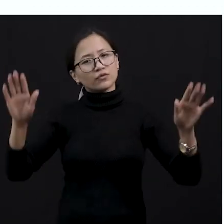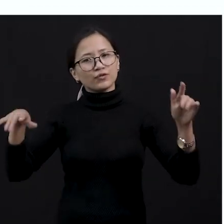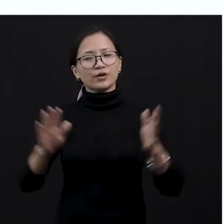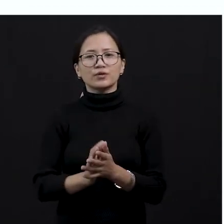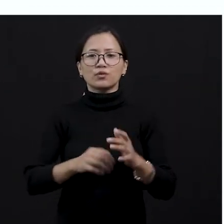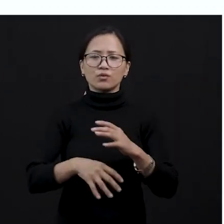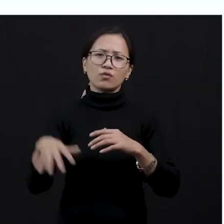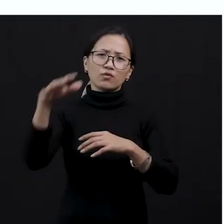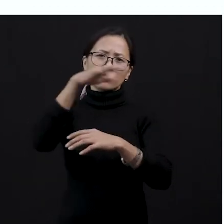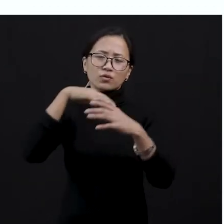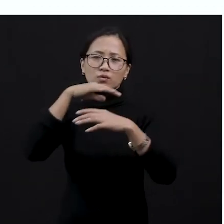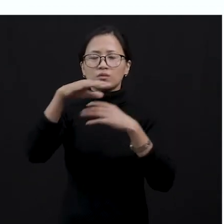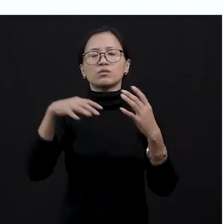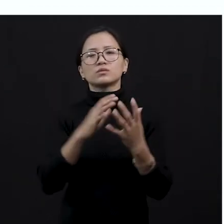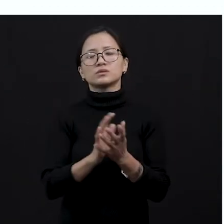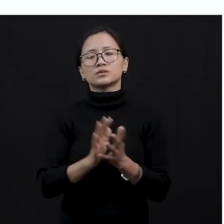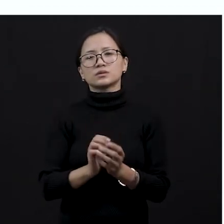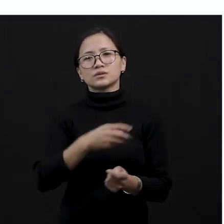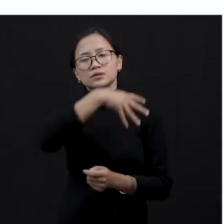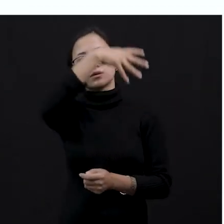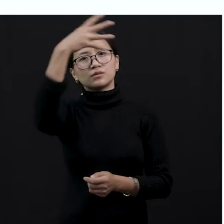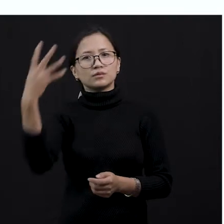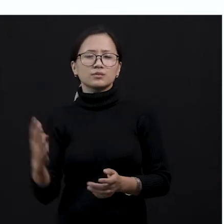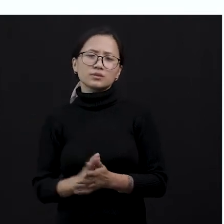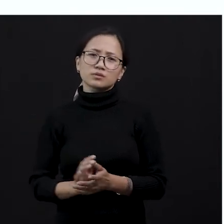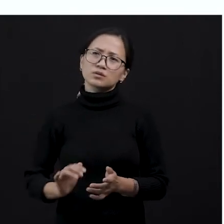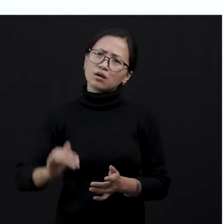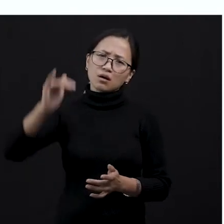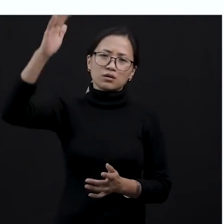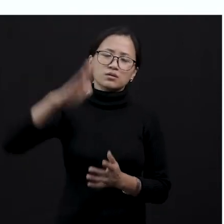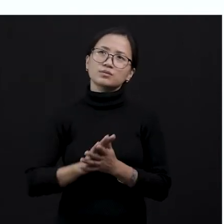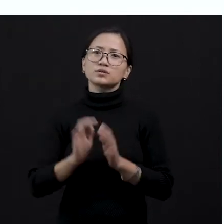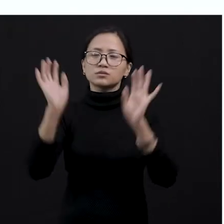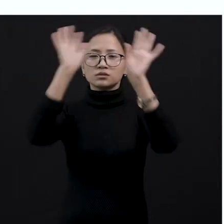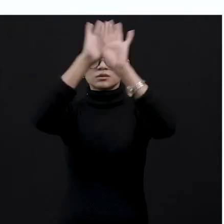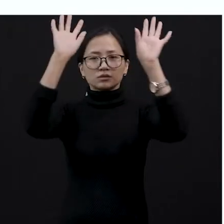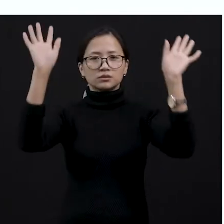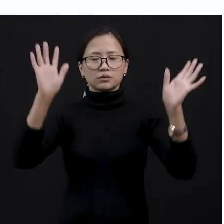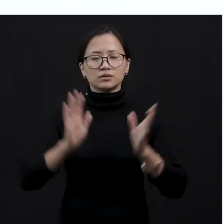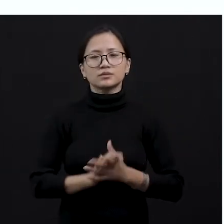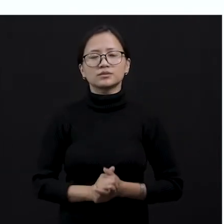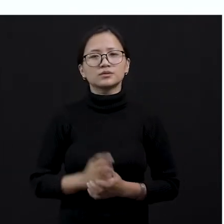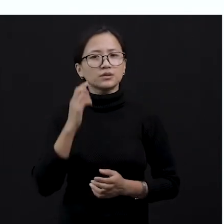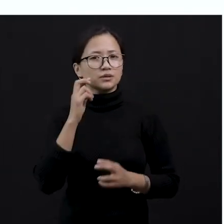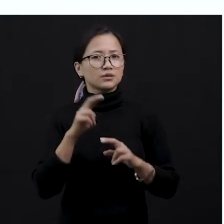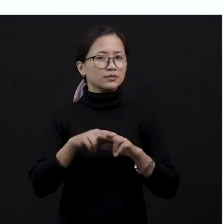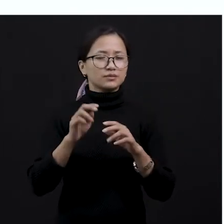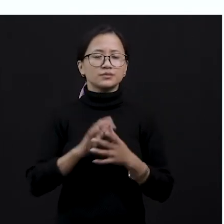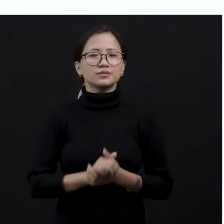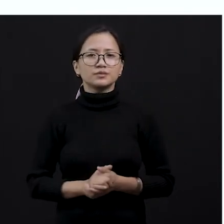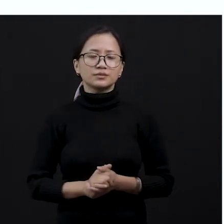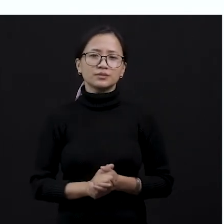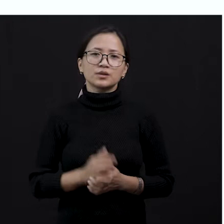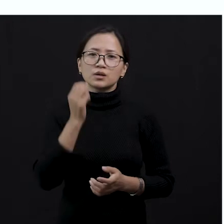the rainbow. Birds, they can fly, right? They can go high up in the sky. So the poet is saying that if he is a bird, he will